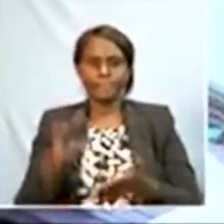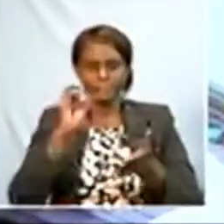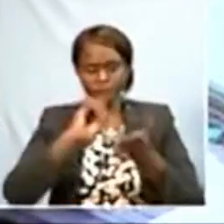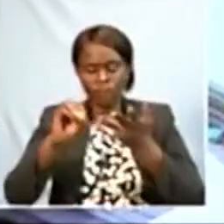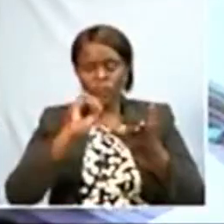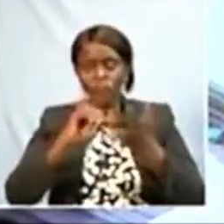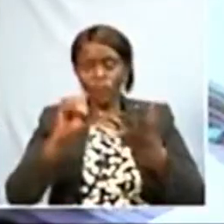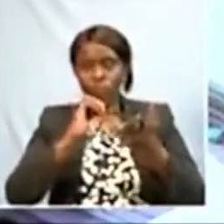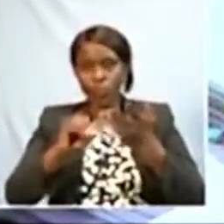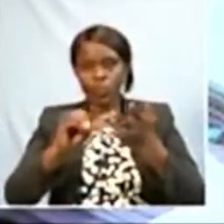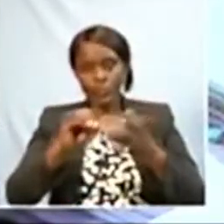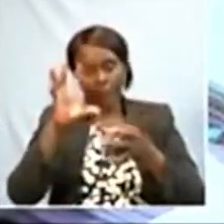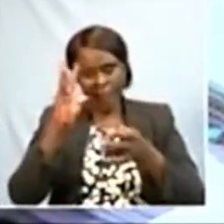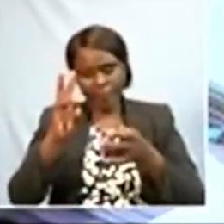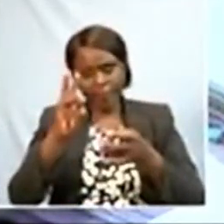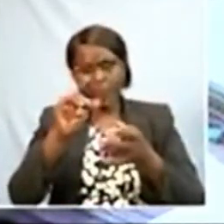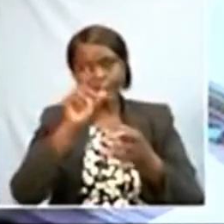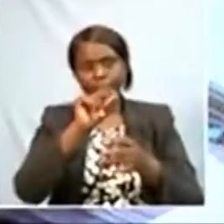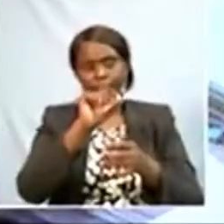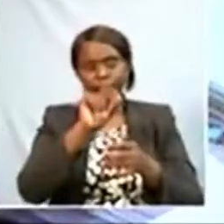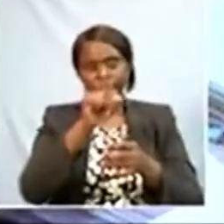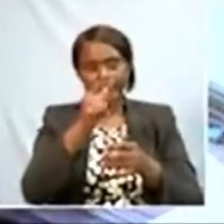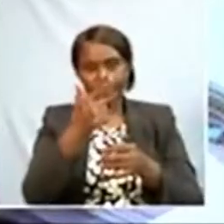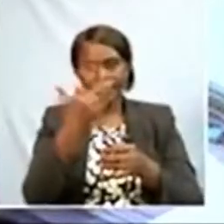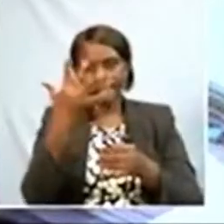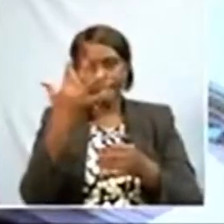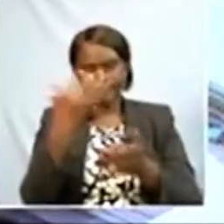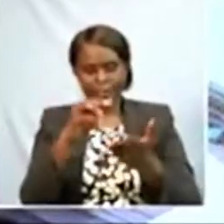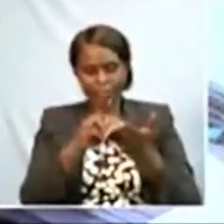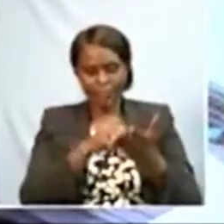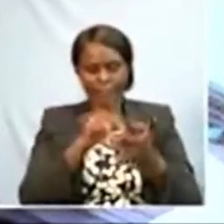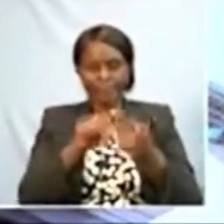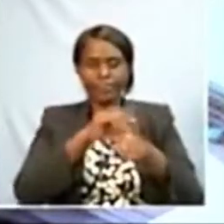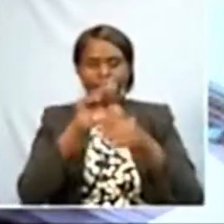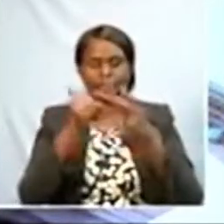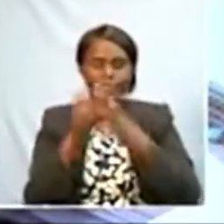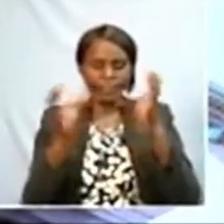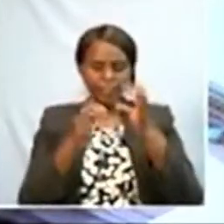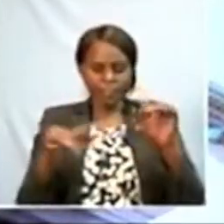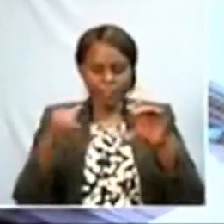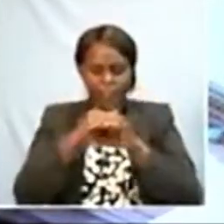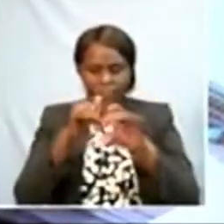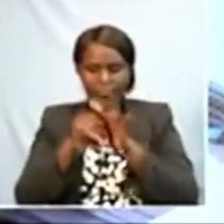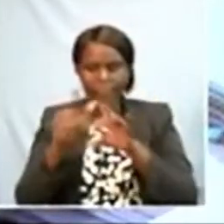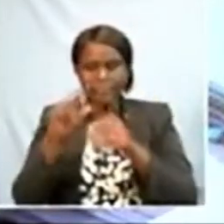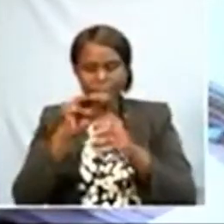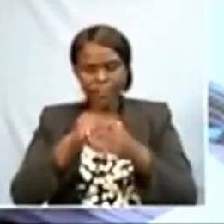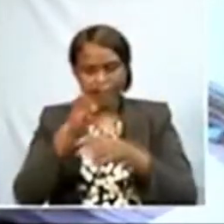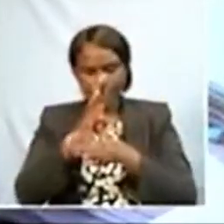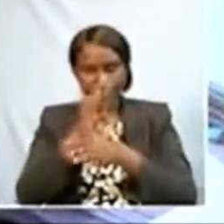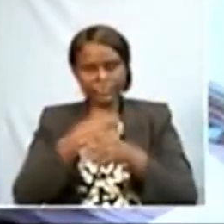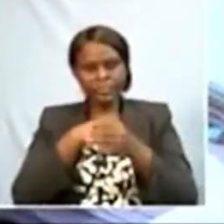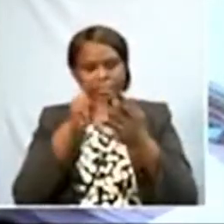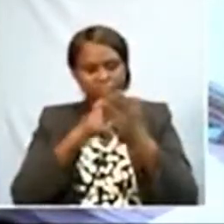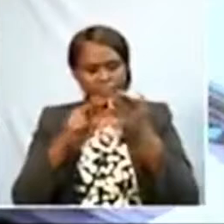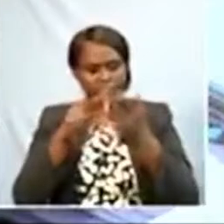October 6th, 2023, 5 million to all the councils, including MBALA. I'm reading this from